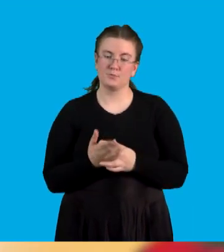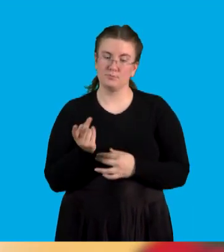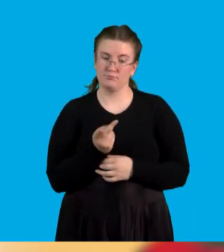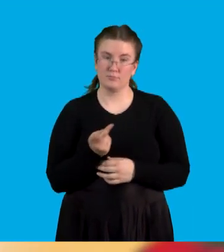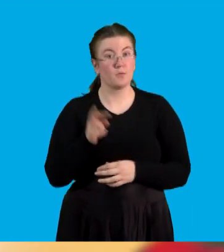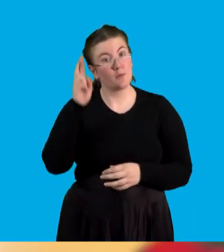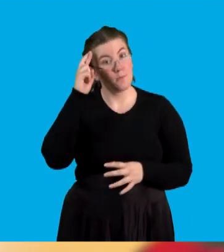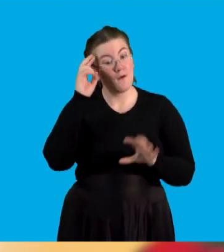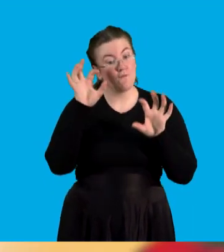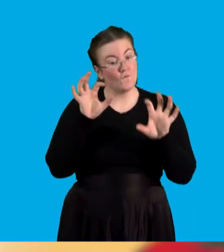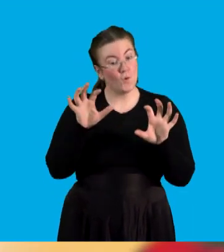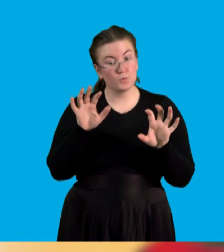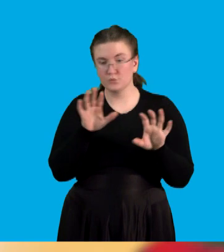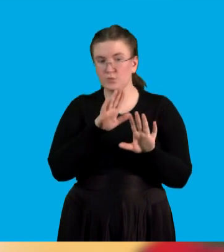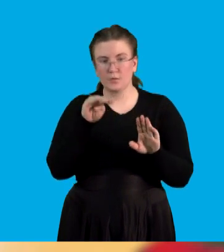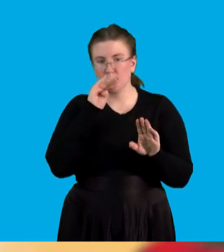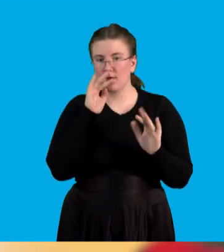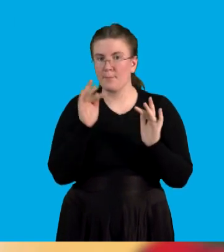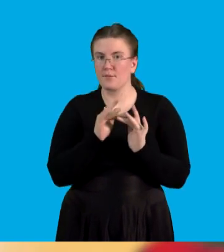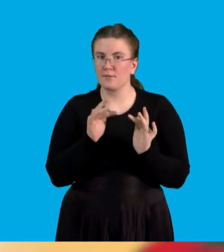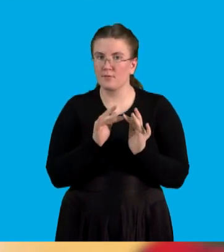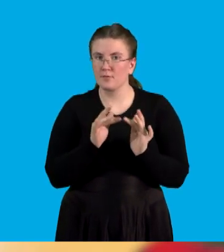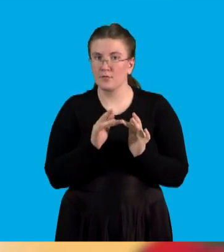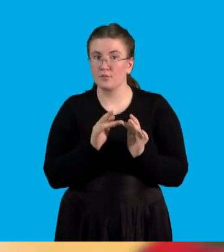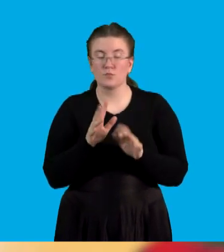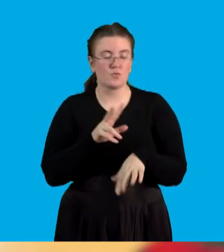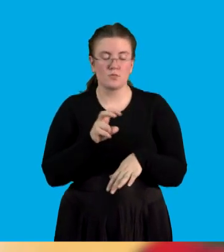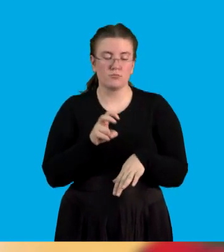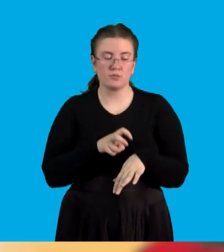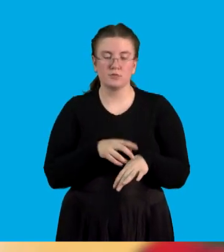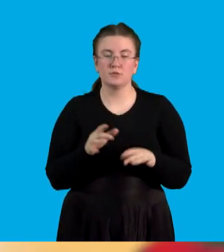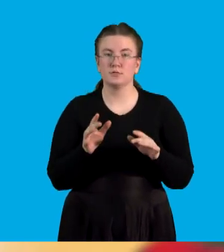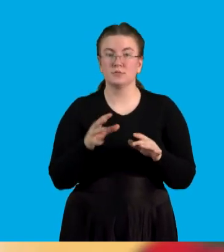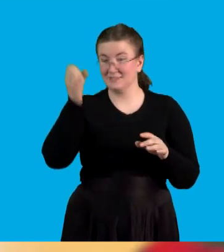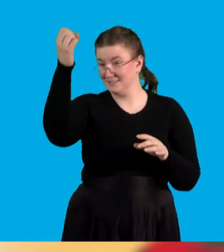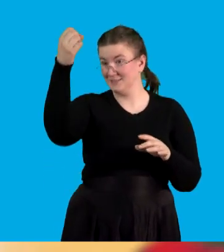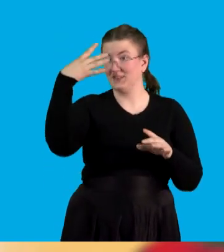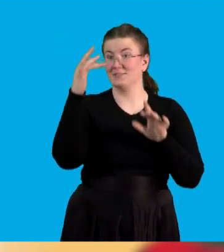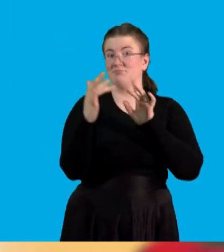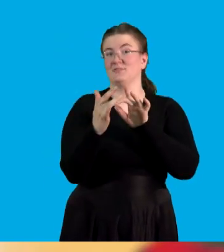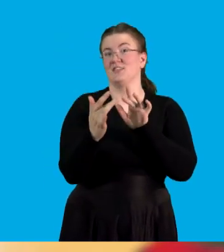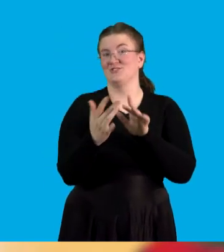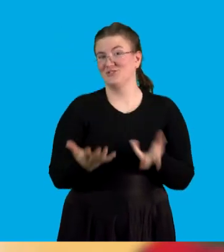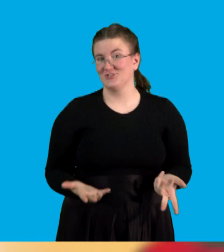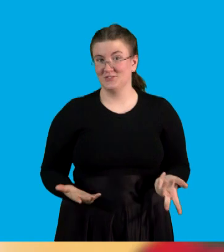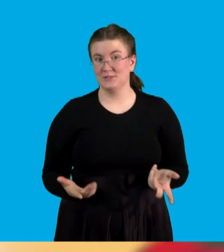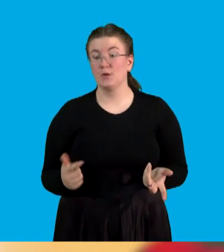the force doesn't mean that those two objects have to touch each other. We don't have to touch the sun. We are away